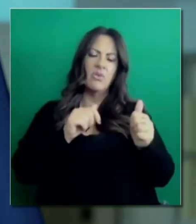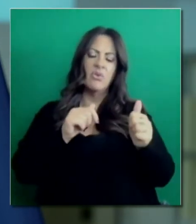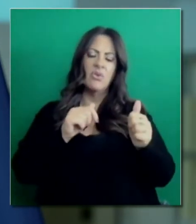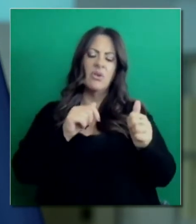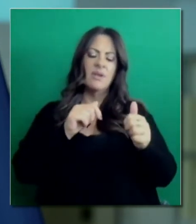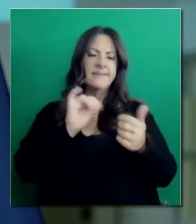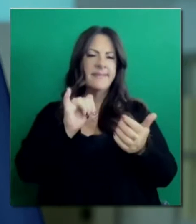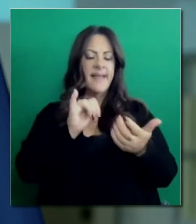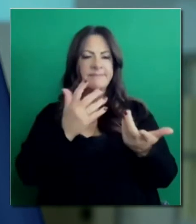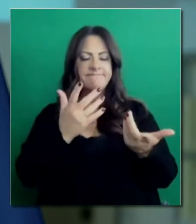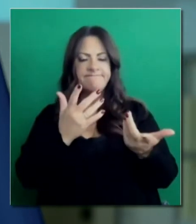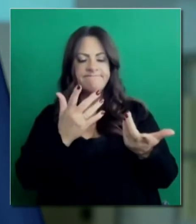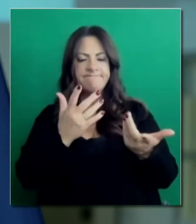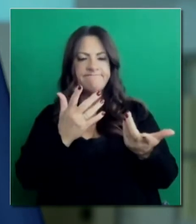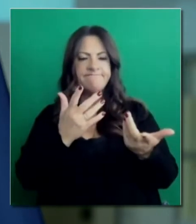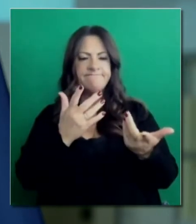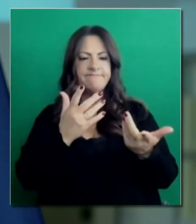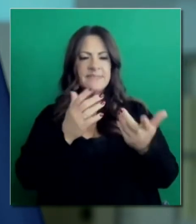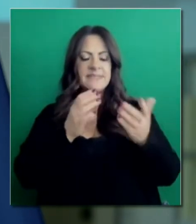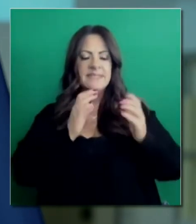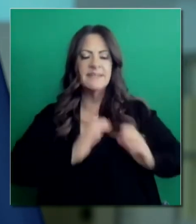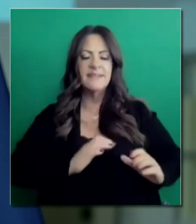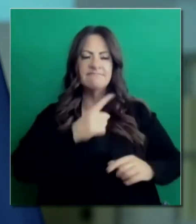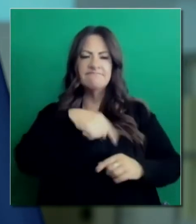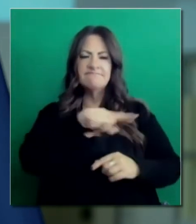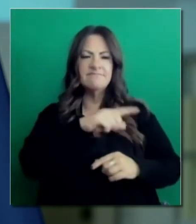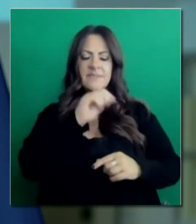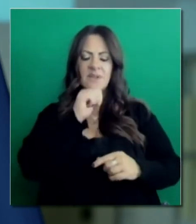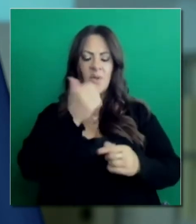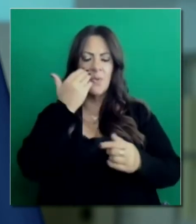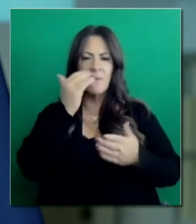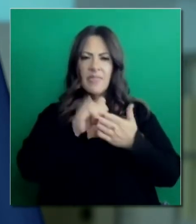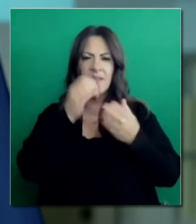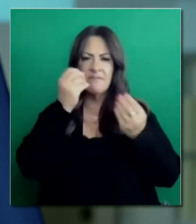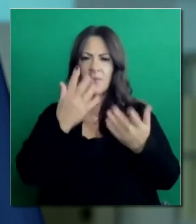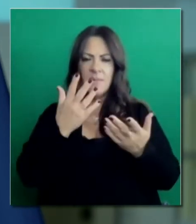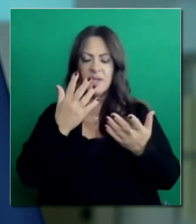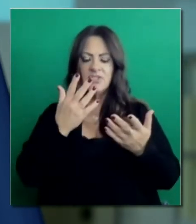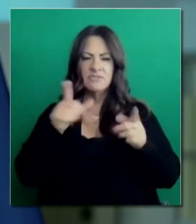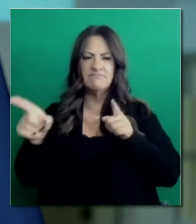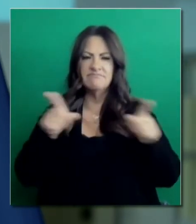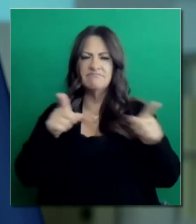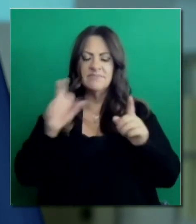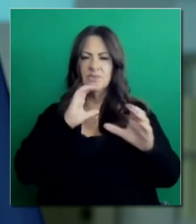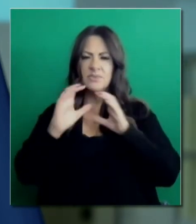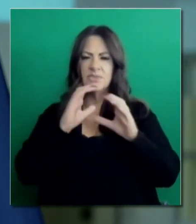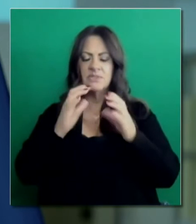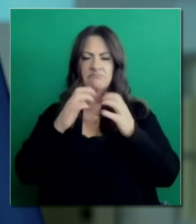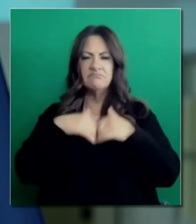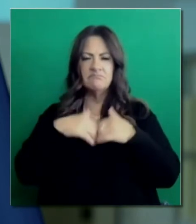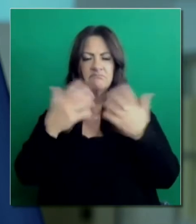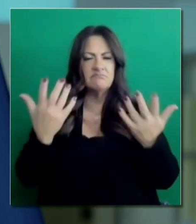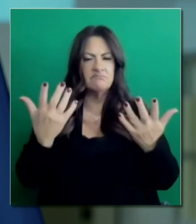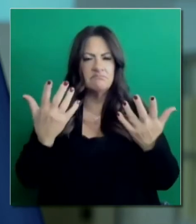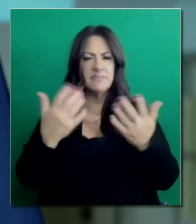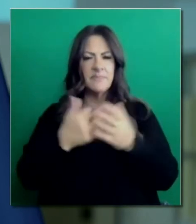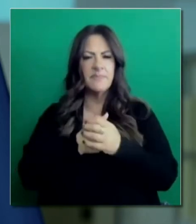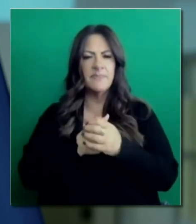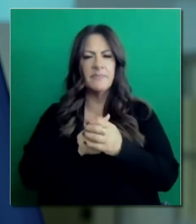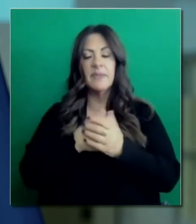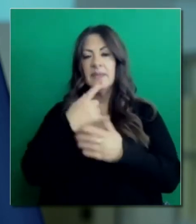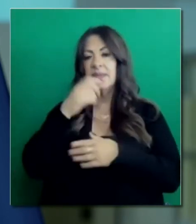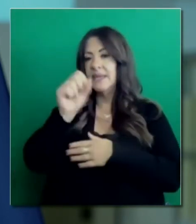speak to that? Yeah, I mean, we talked to a lot of folks, and we've been working with these counties very, very directly for weeks and weeks. They're privy to the same